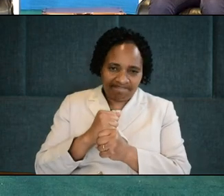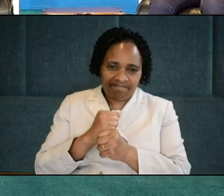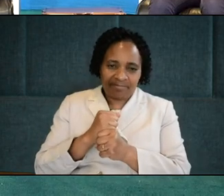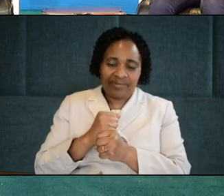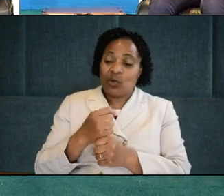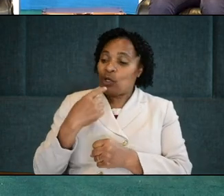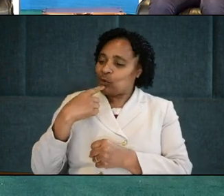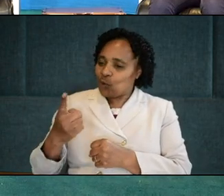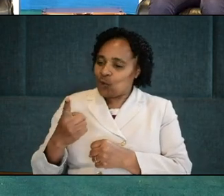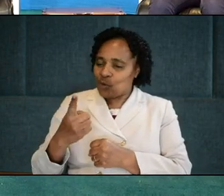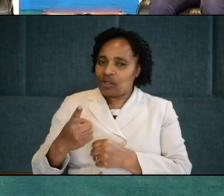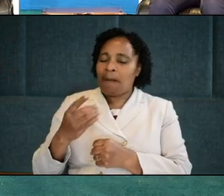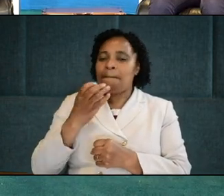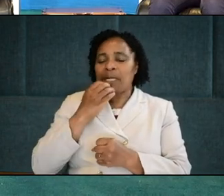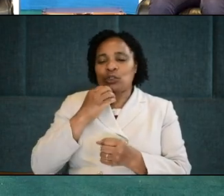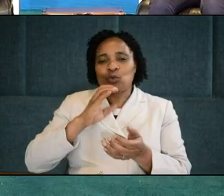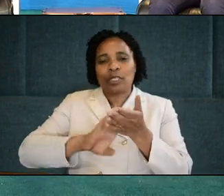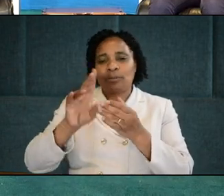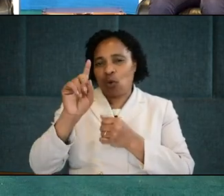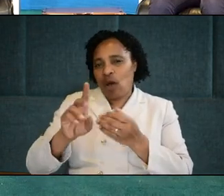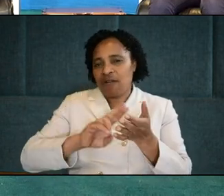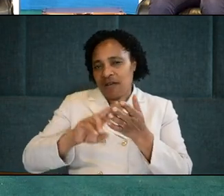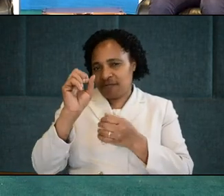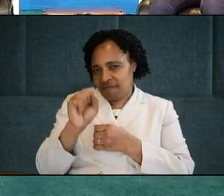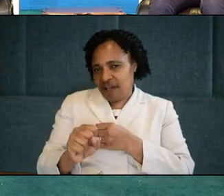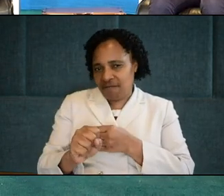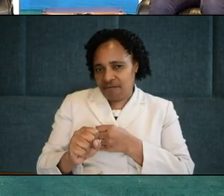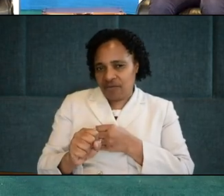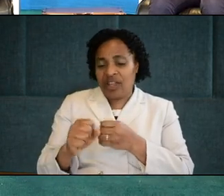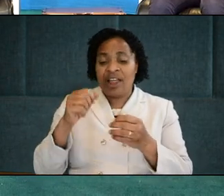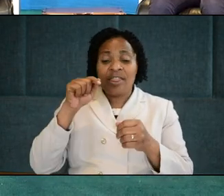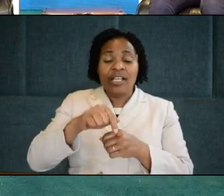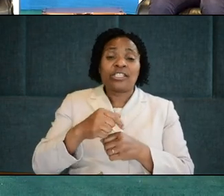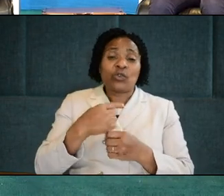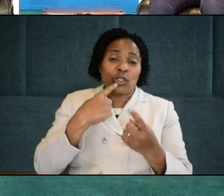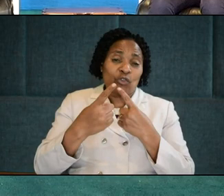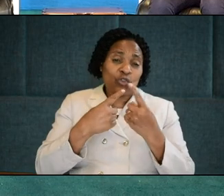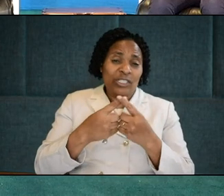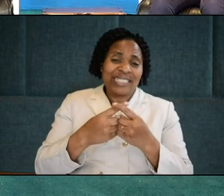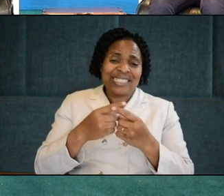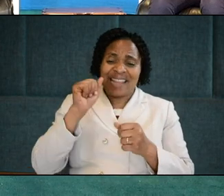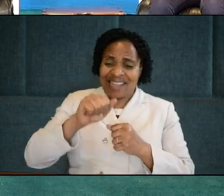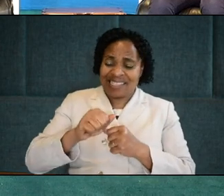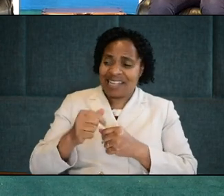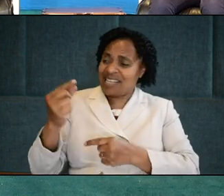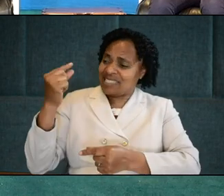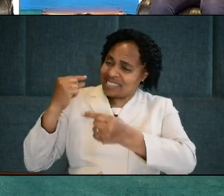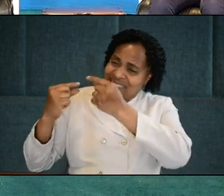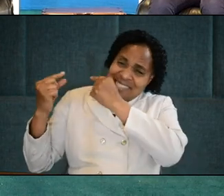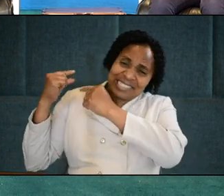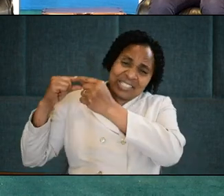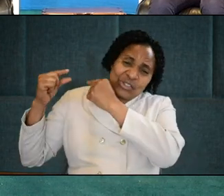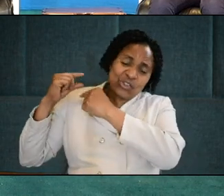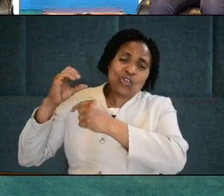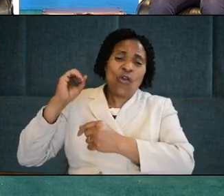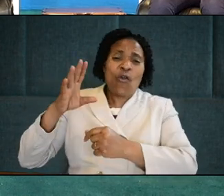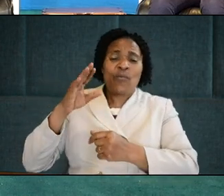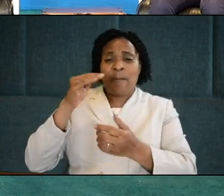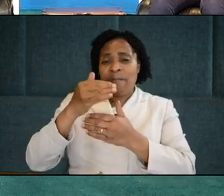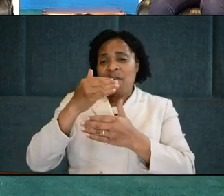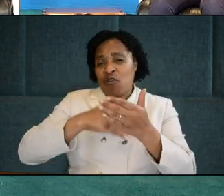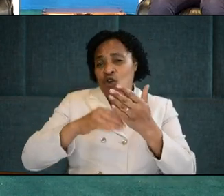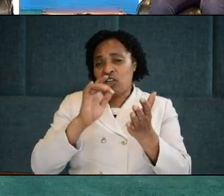are being told to go to Matthew chapter 1, verse 5. And in this, we are being told the lineage of the generations that were